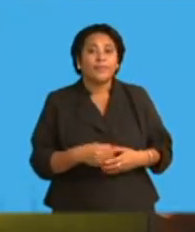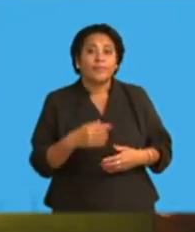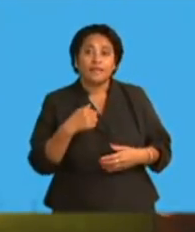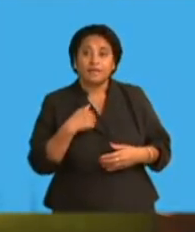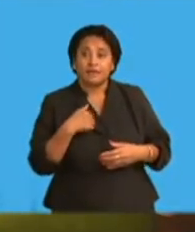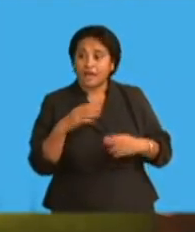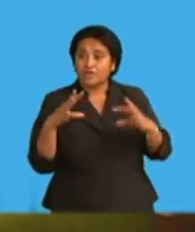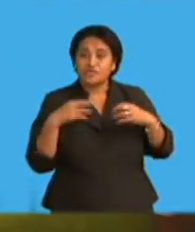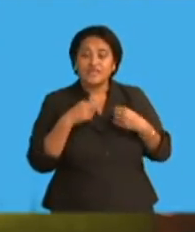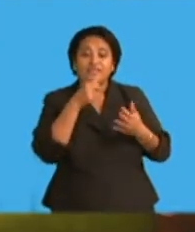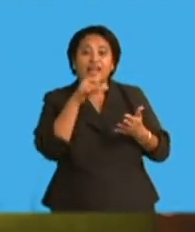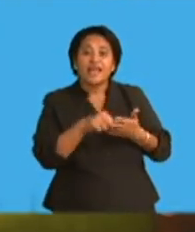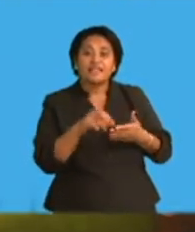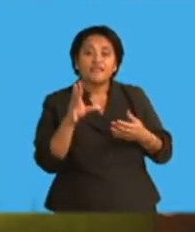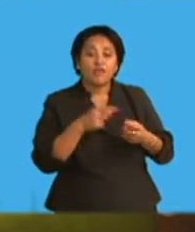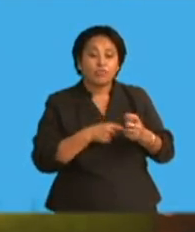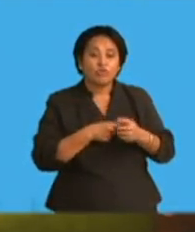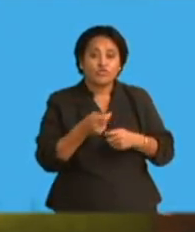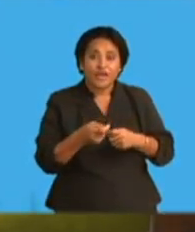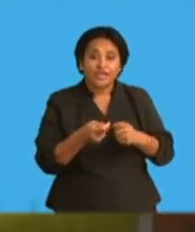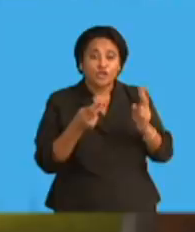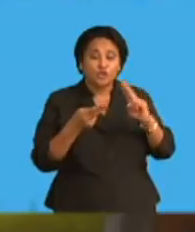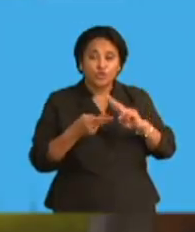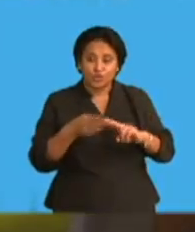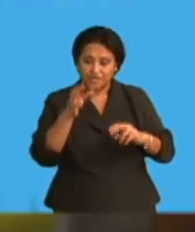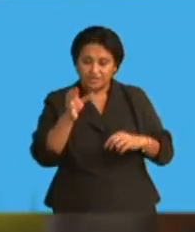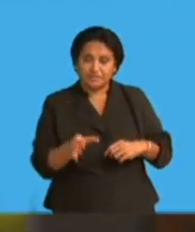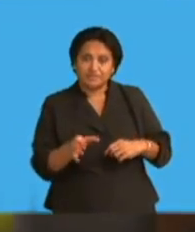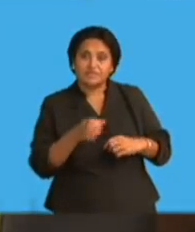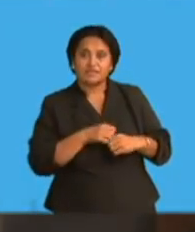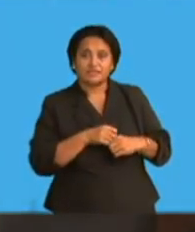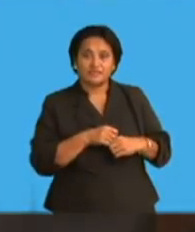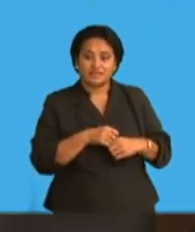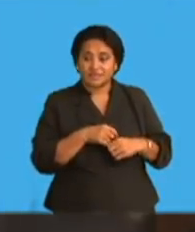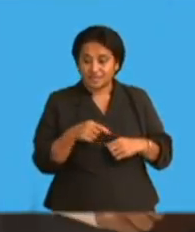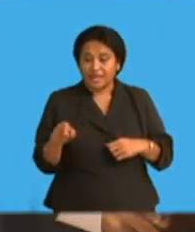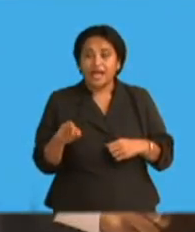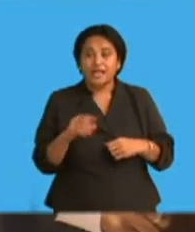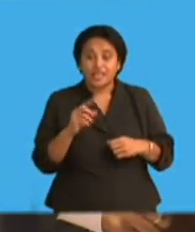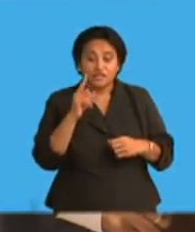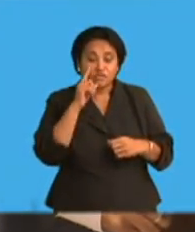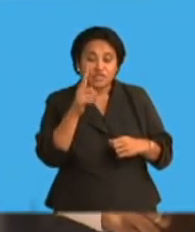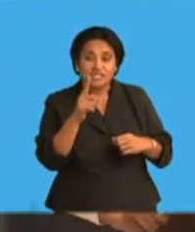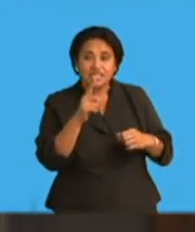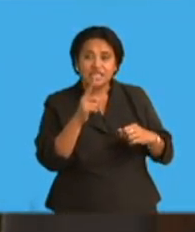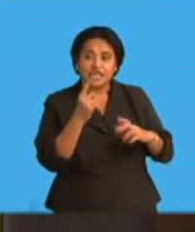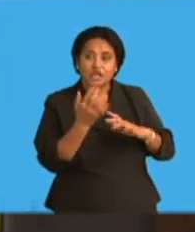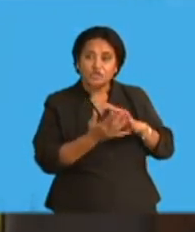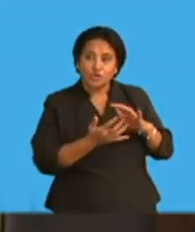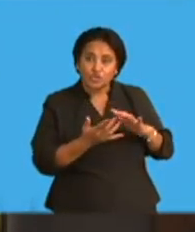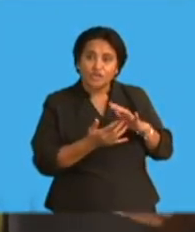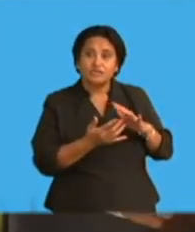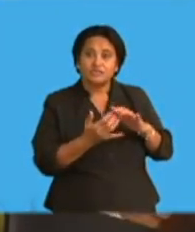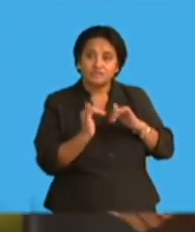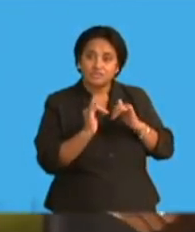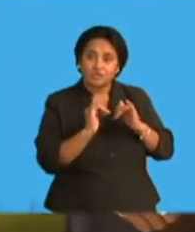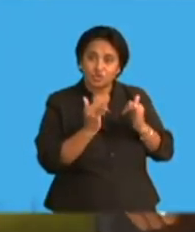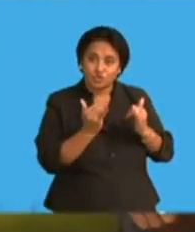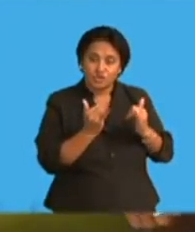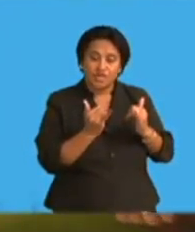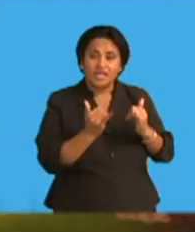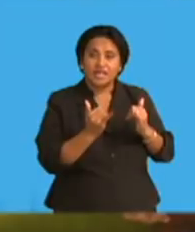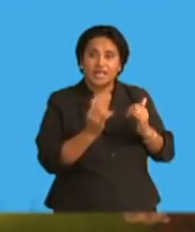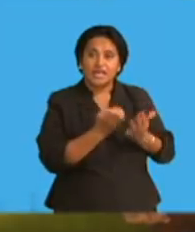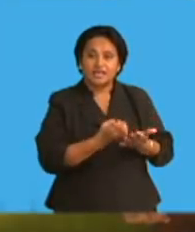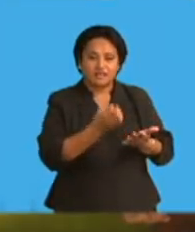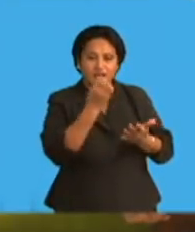unionist. Trade unionists, Madam Speaker, are supposed to look at the socio-economic issues, on class issues. They wrote a